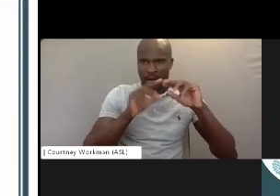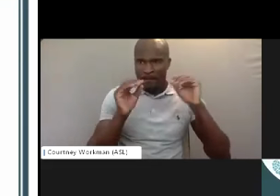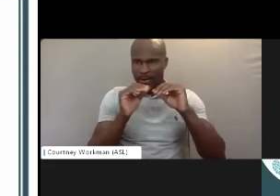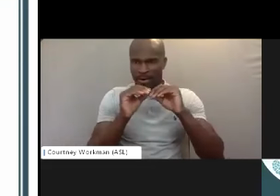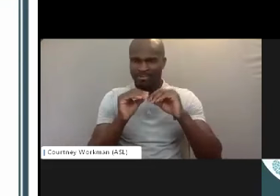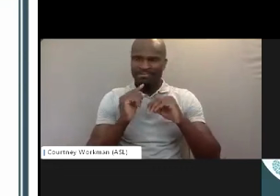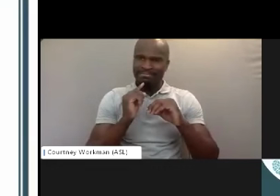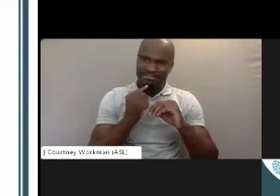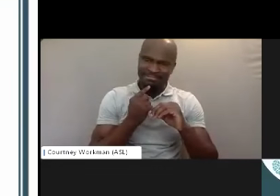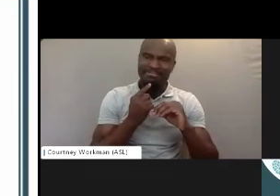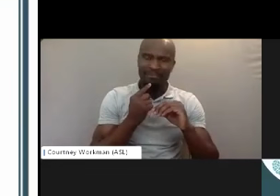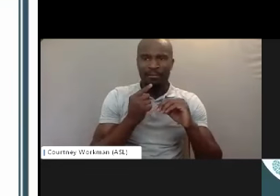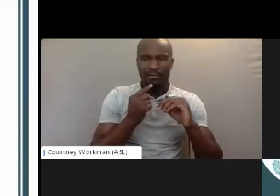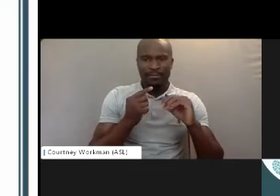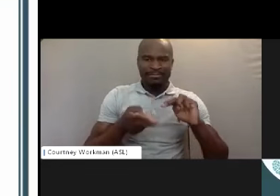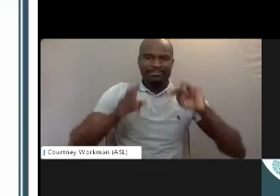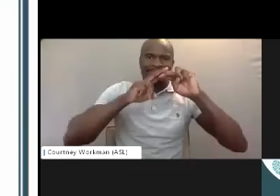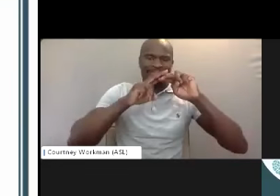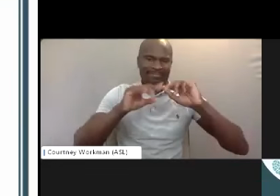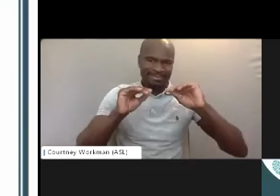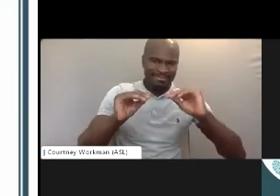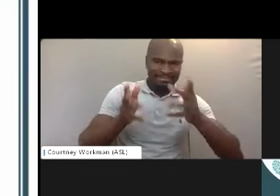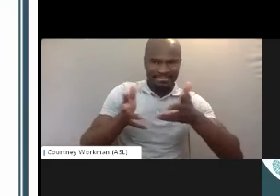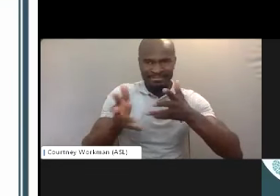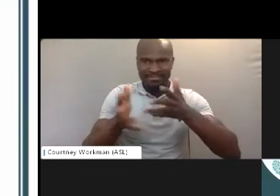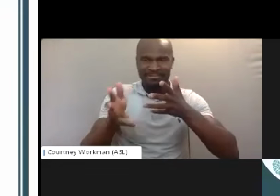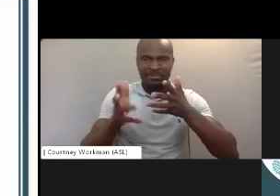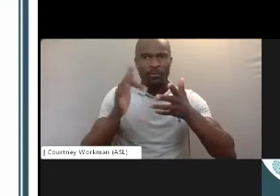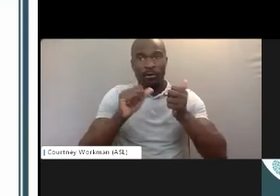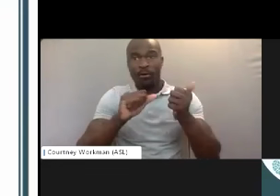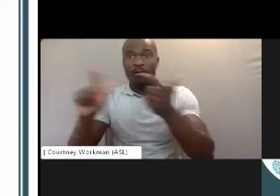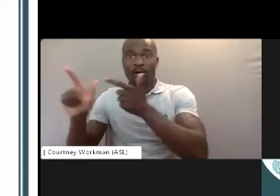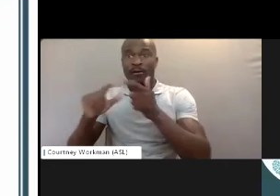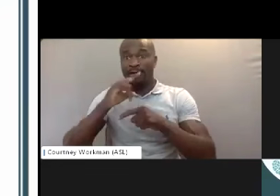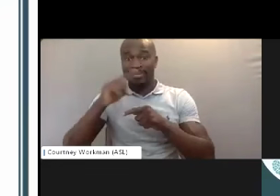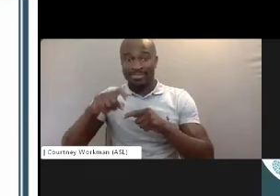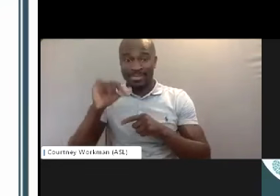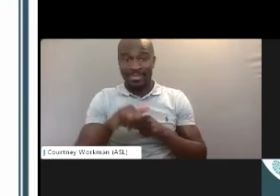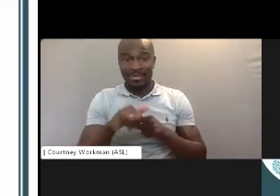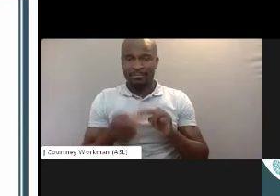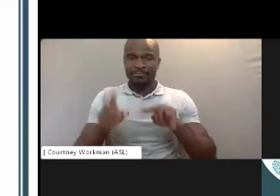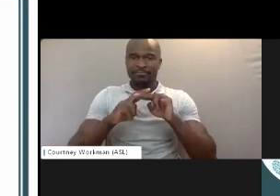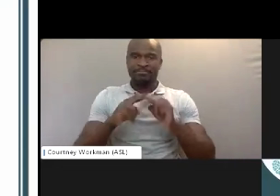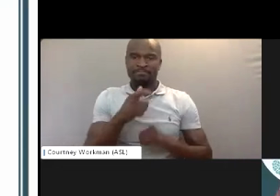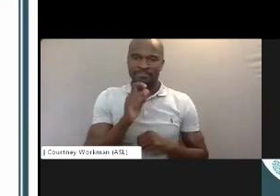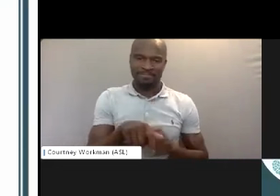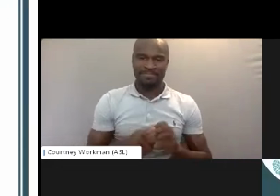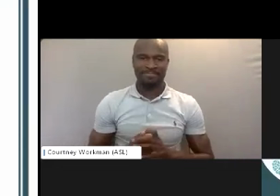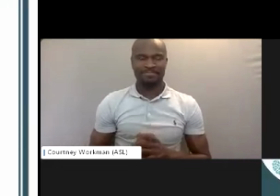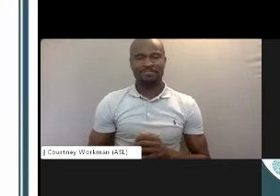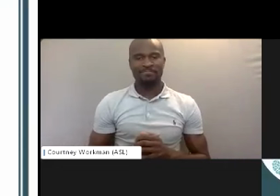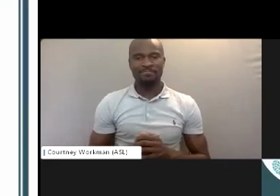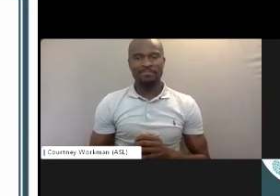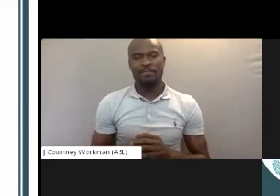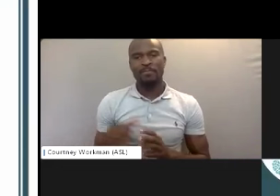kids, because not all kids are going to need that high tier 3 type of intervention. So I'm going to switch gears a little bit. Early in our town hall